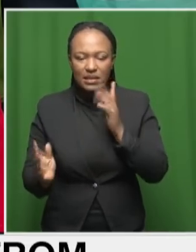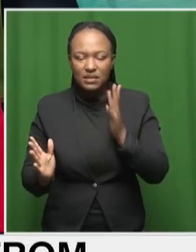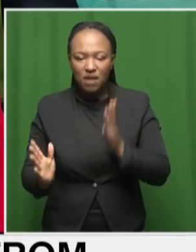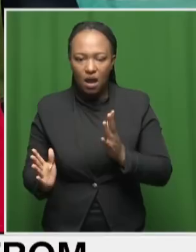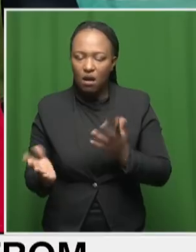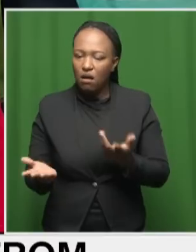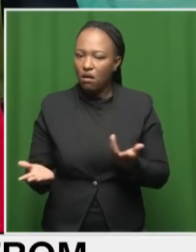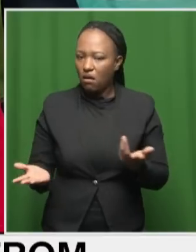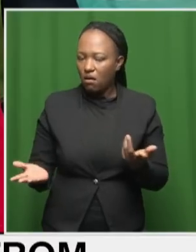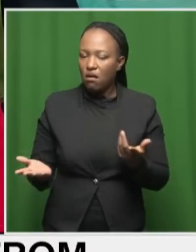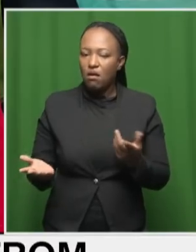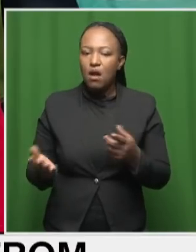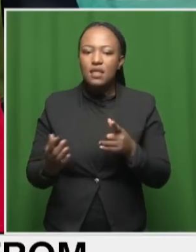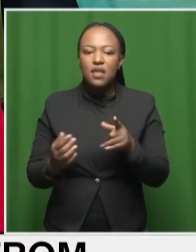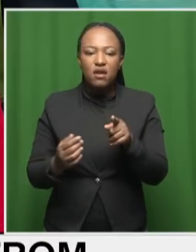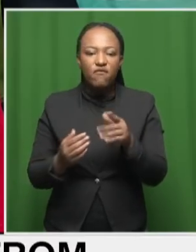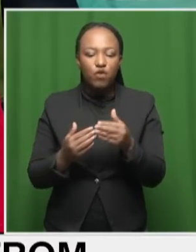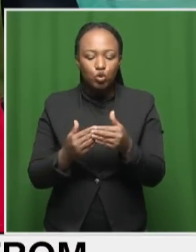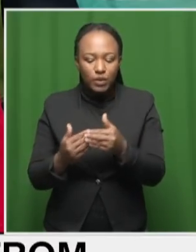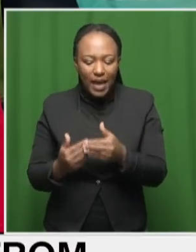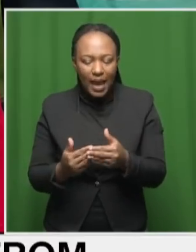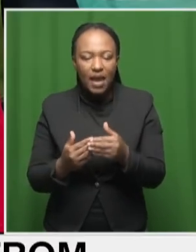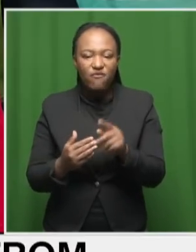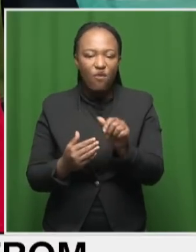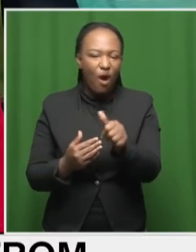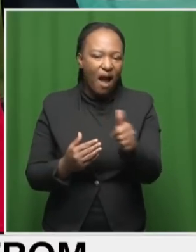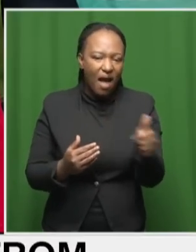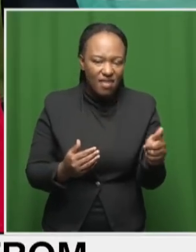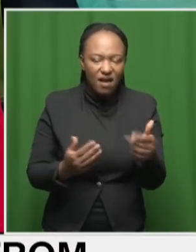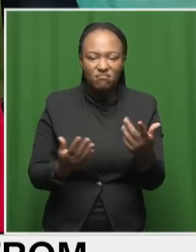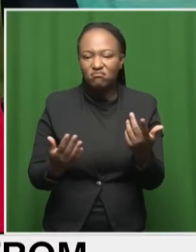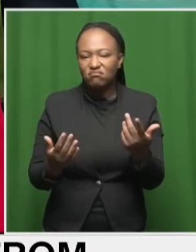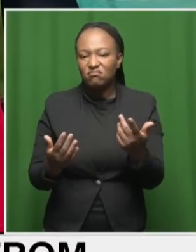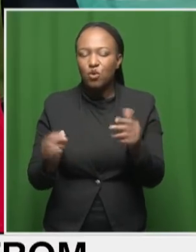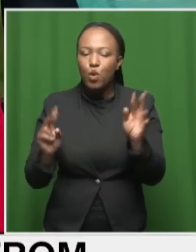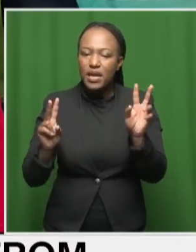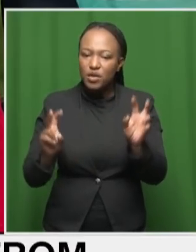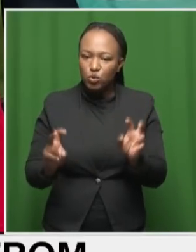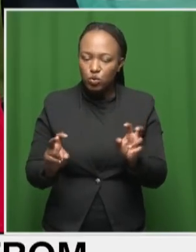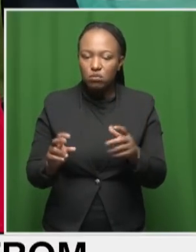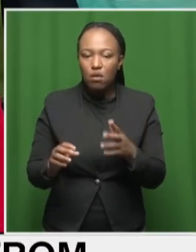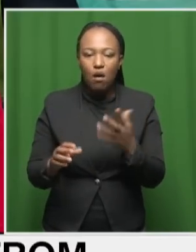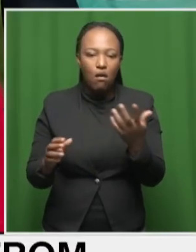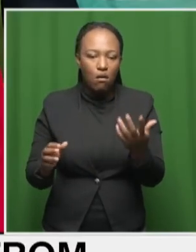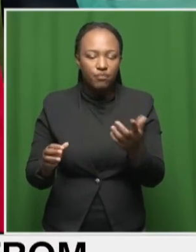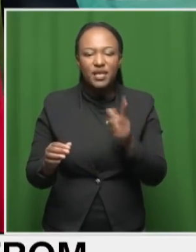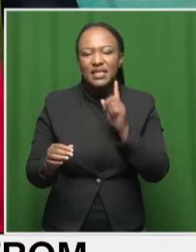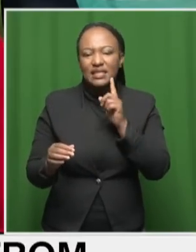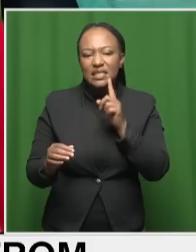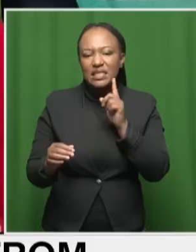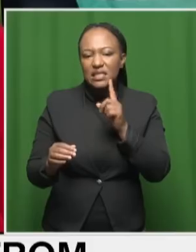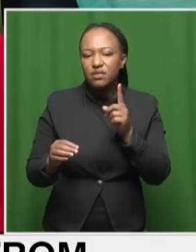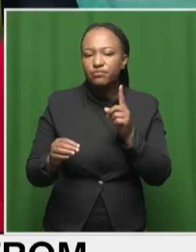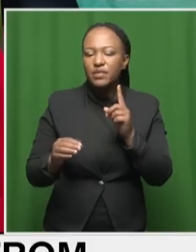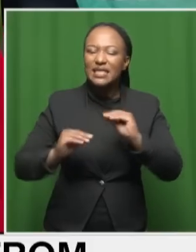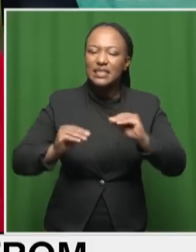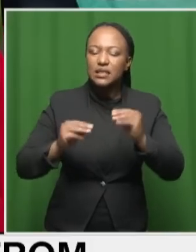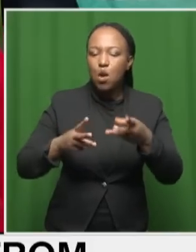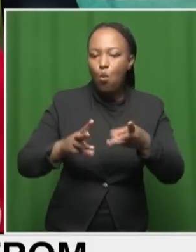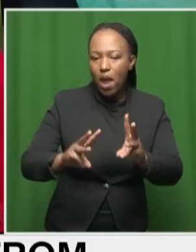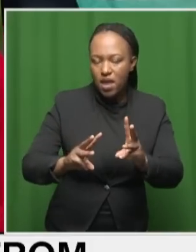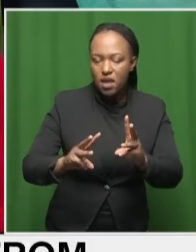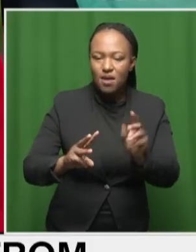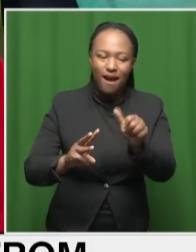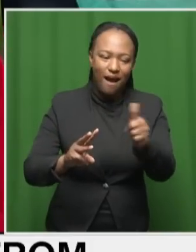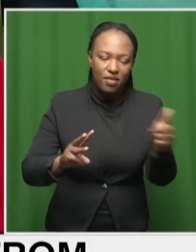it leave to take care of some of these other issues, whether they pedagogical or otherwise? How